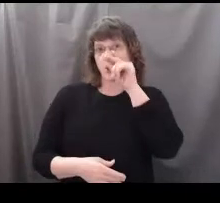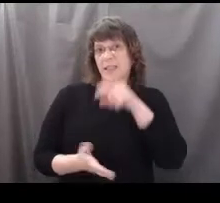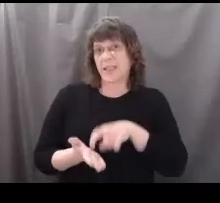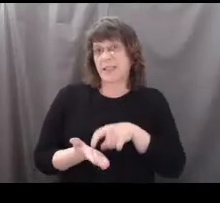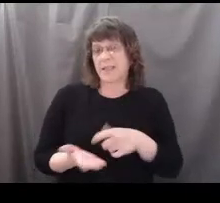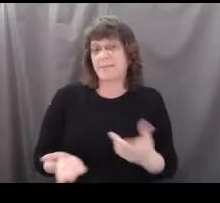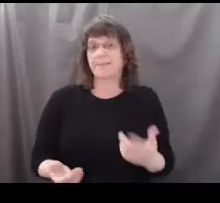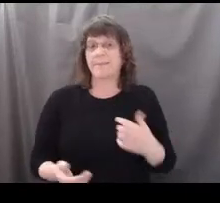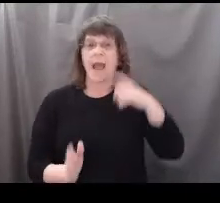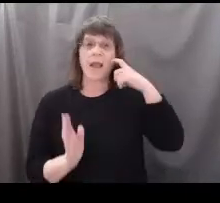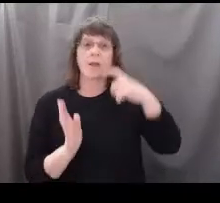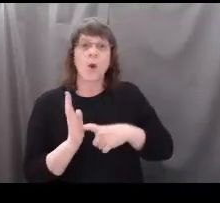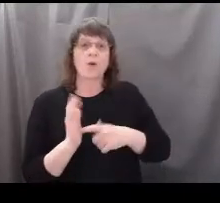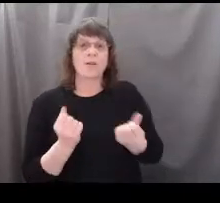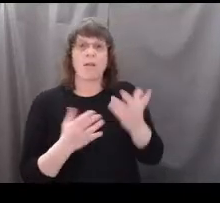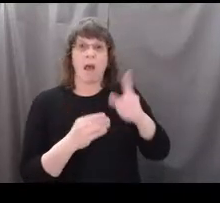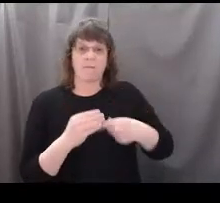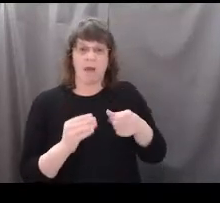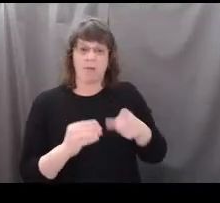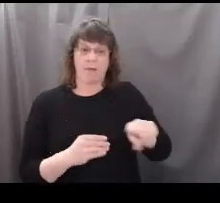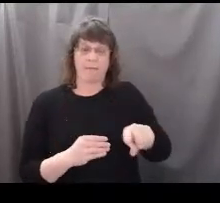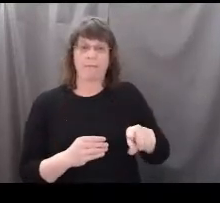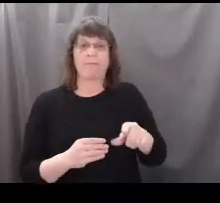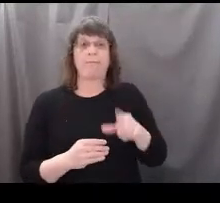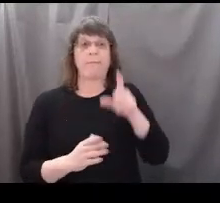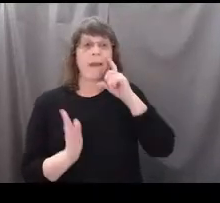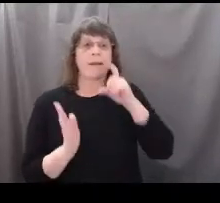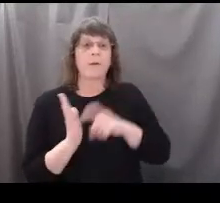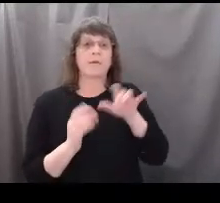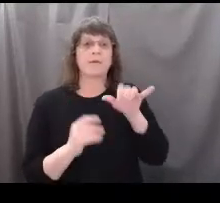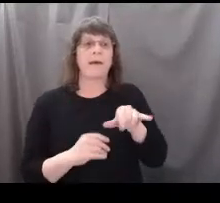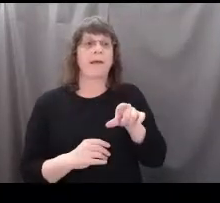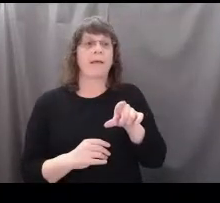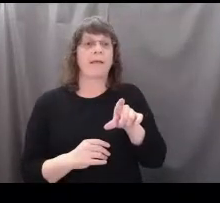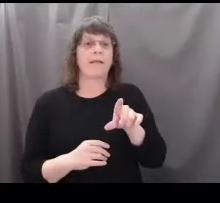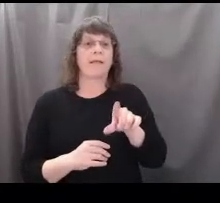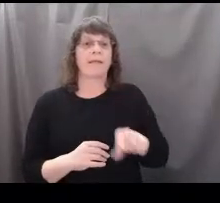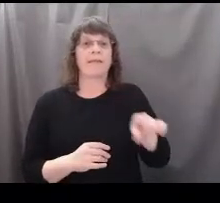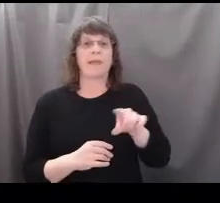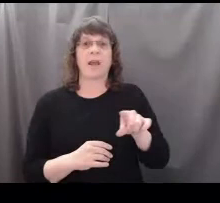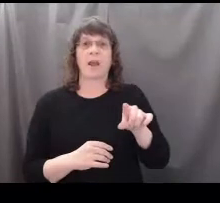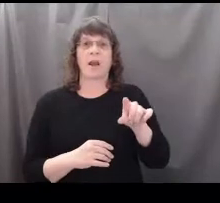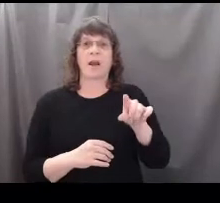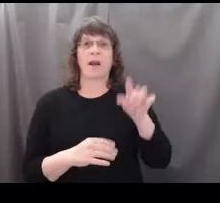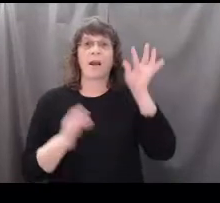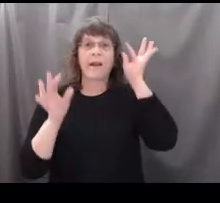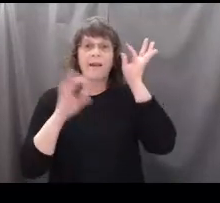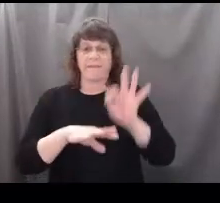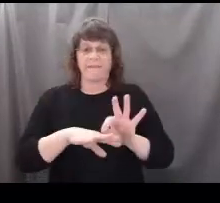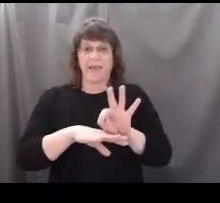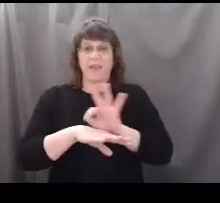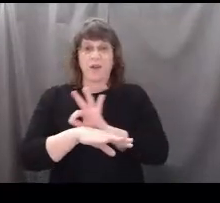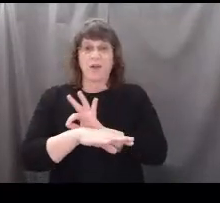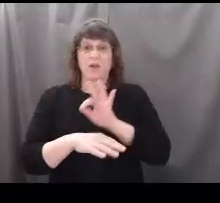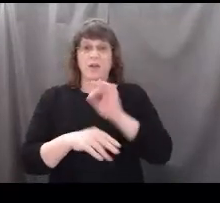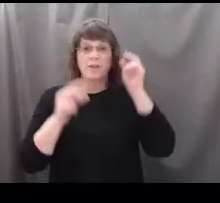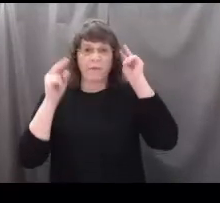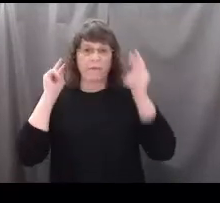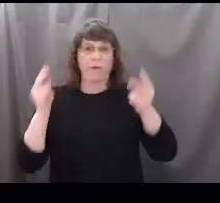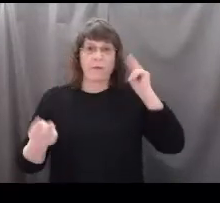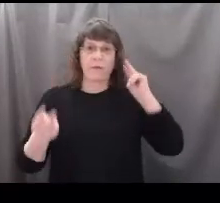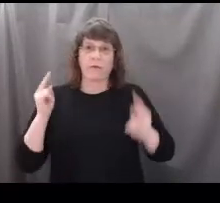I noticed a lot about them. I noticed that their feathers are coming off in tufts because they